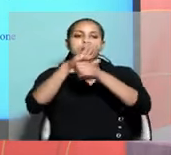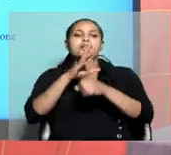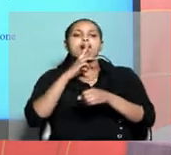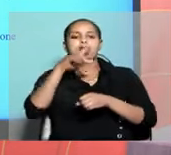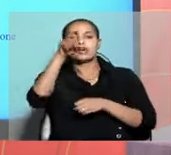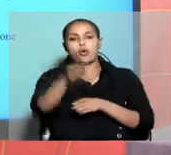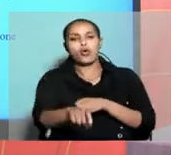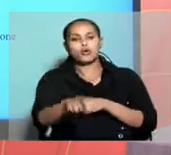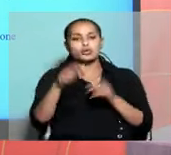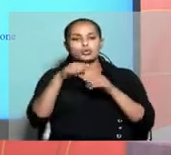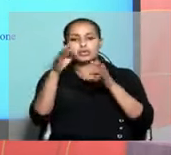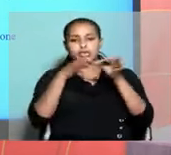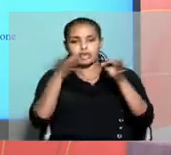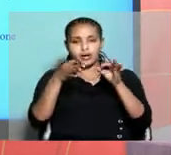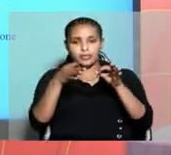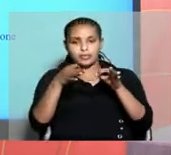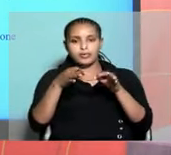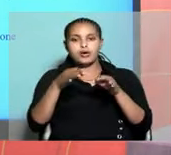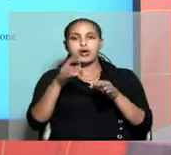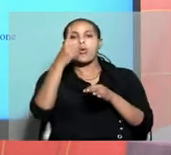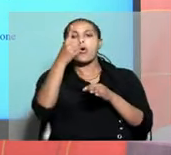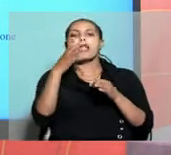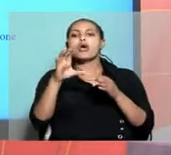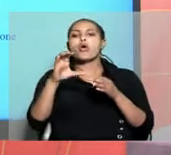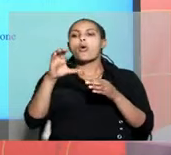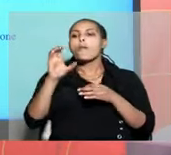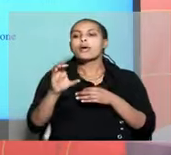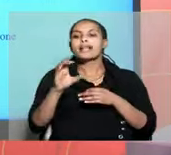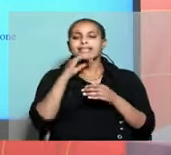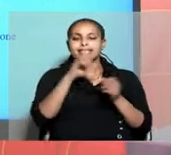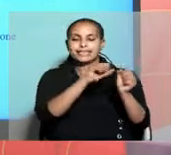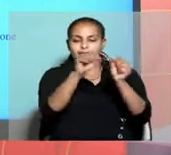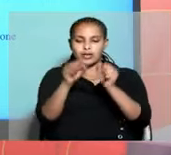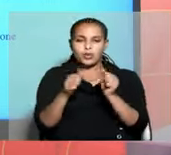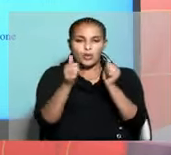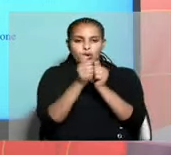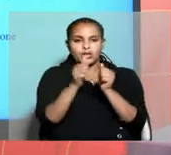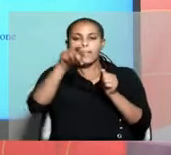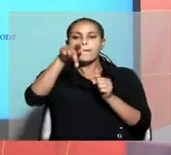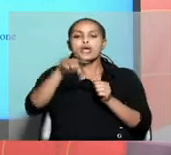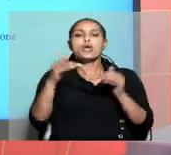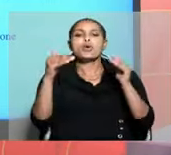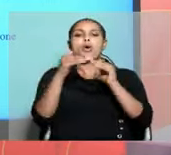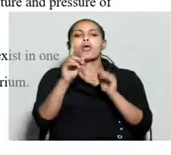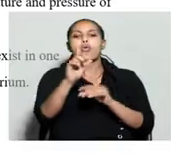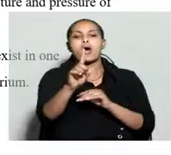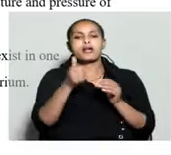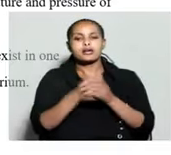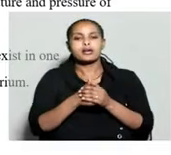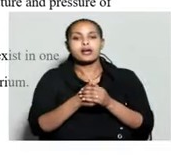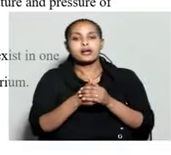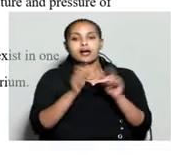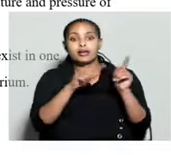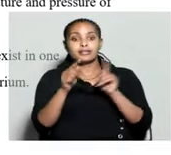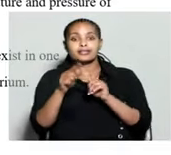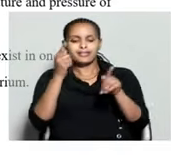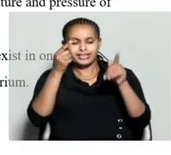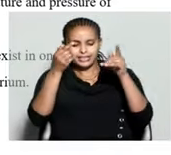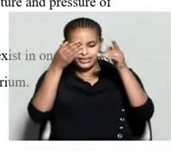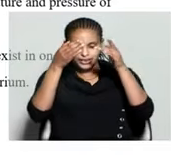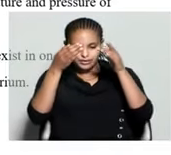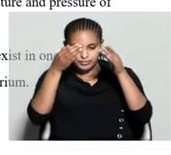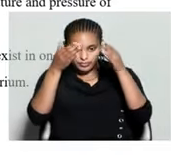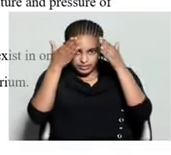are required to describe a one component system with P equal 1. Under